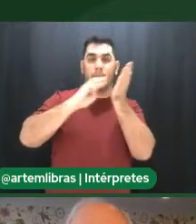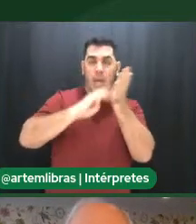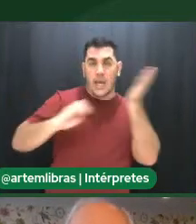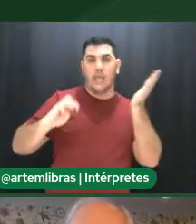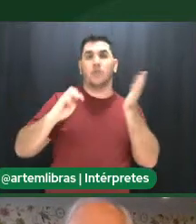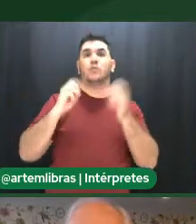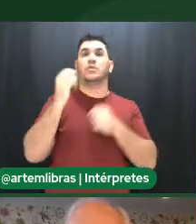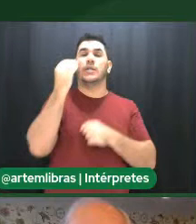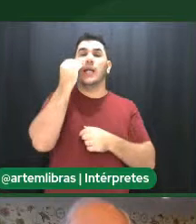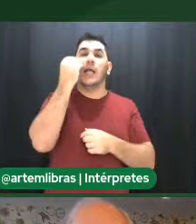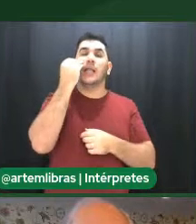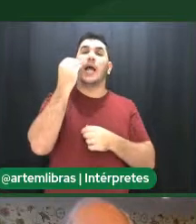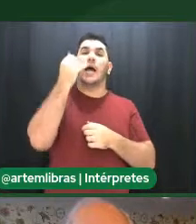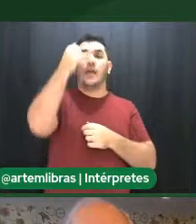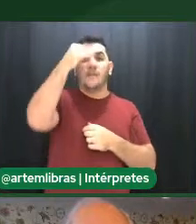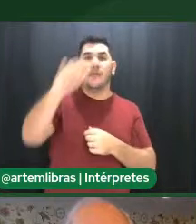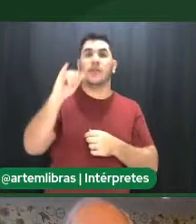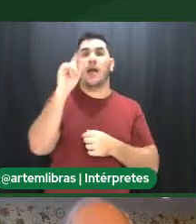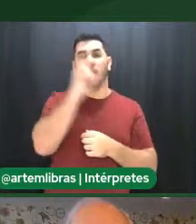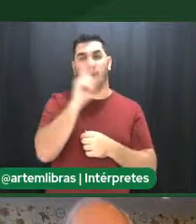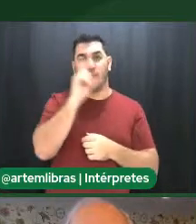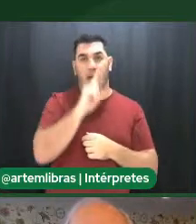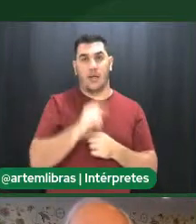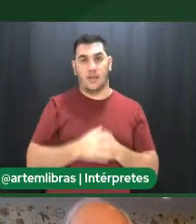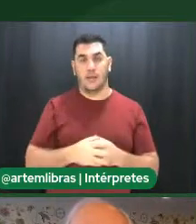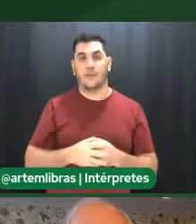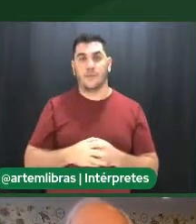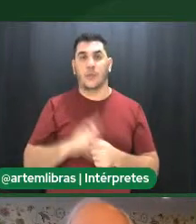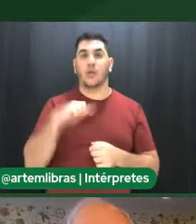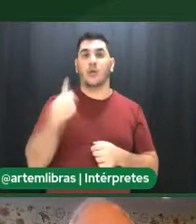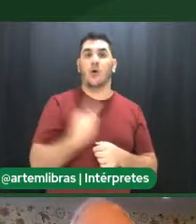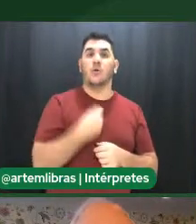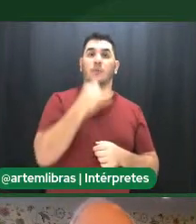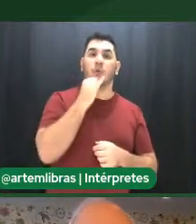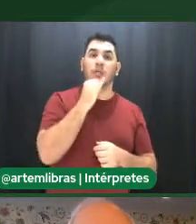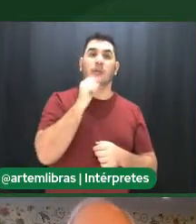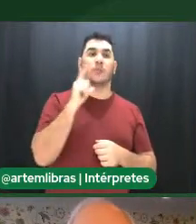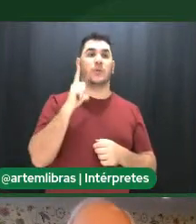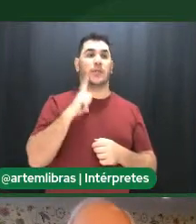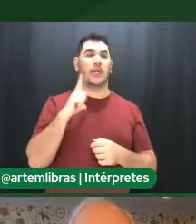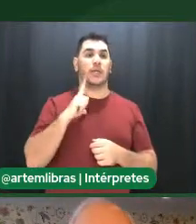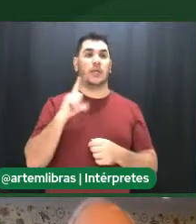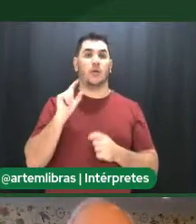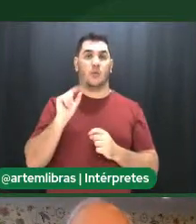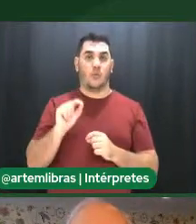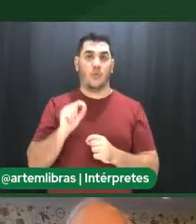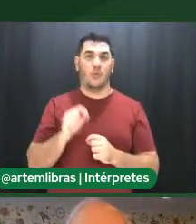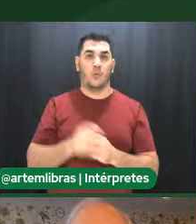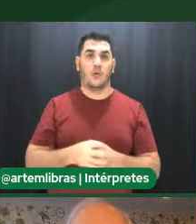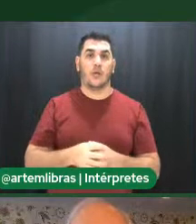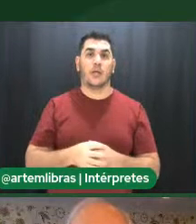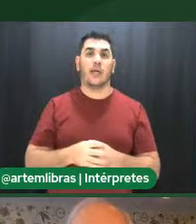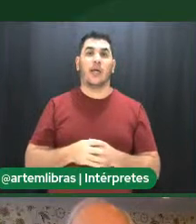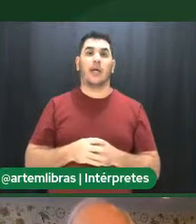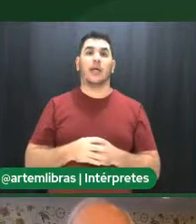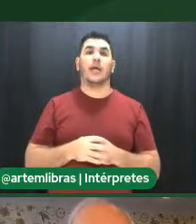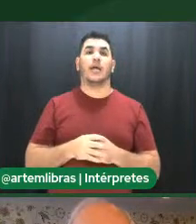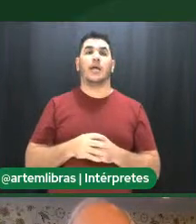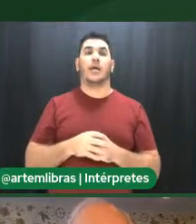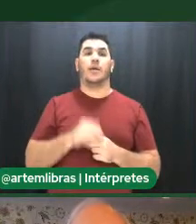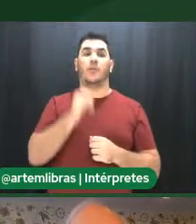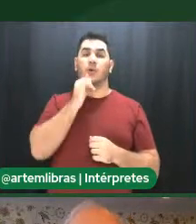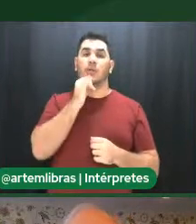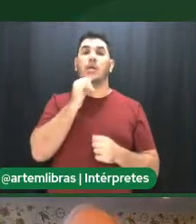user interfaces that are interactive, visual, and exploratory. Let's take a look at a simple